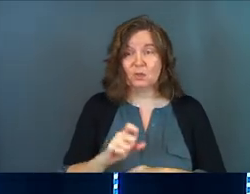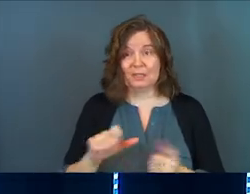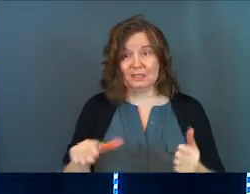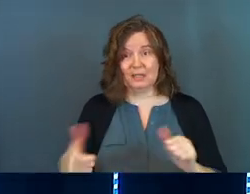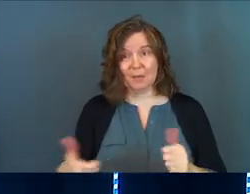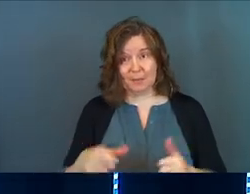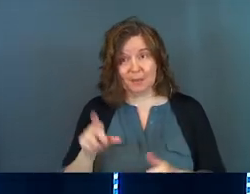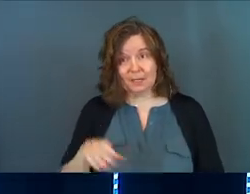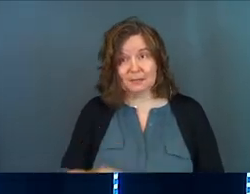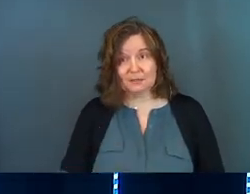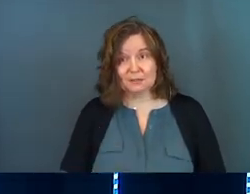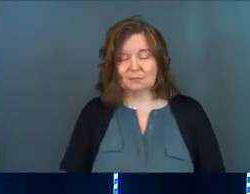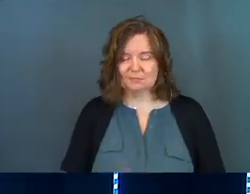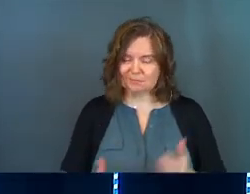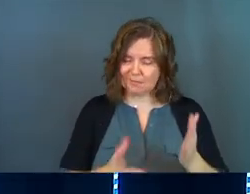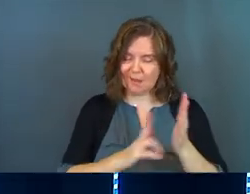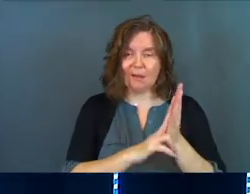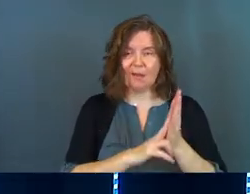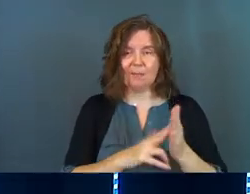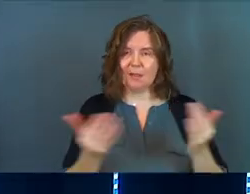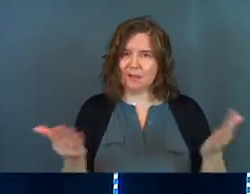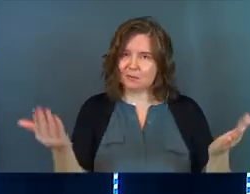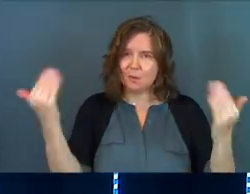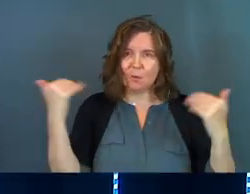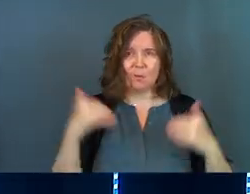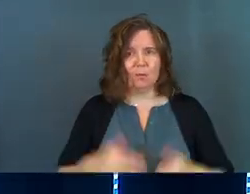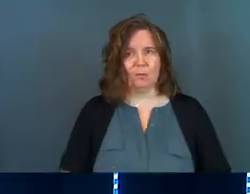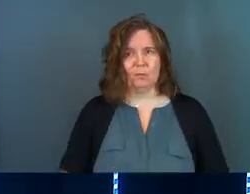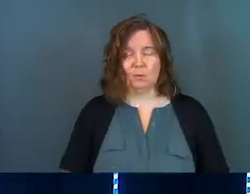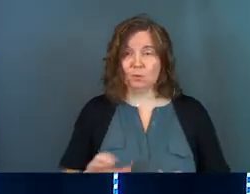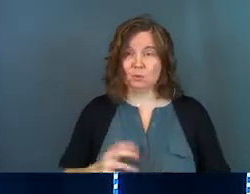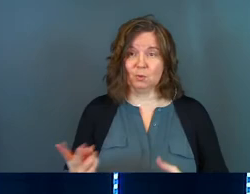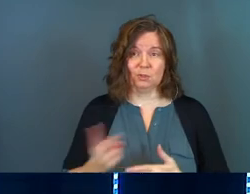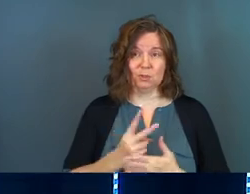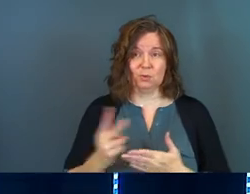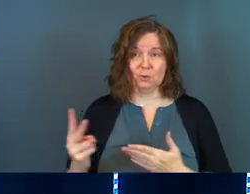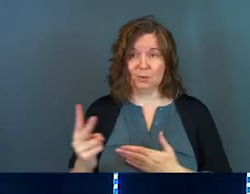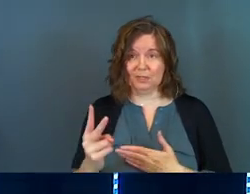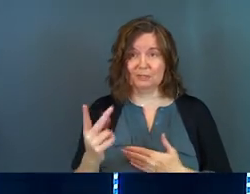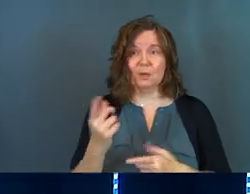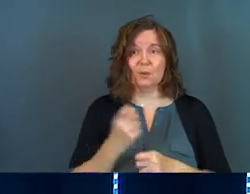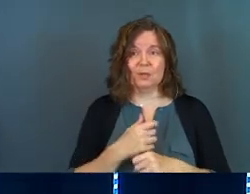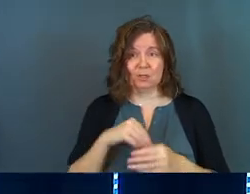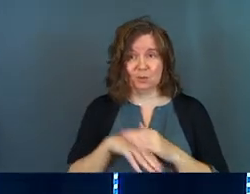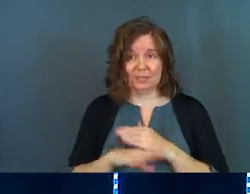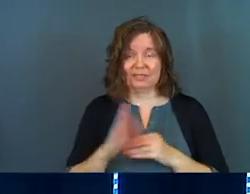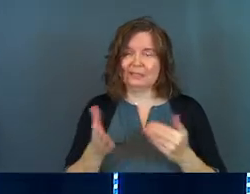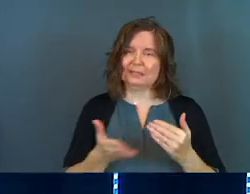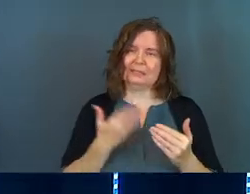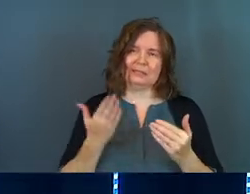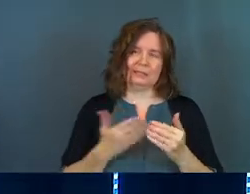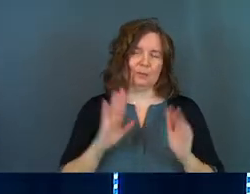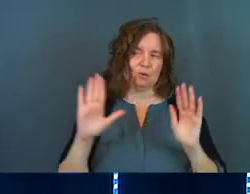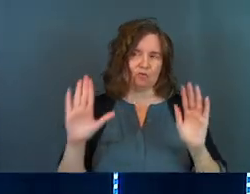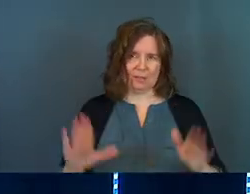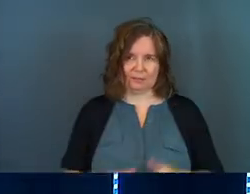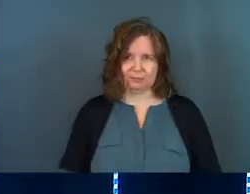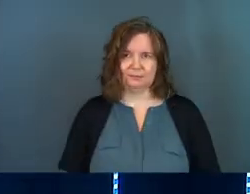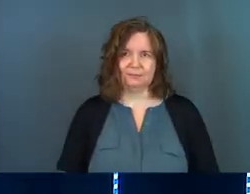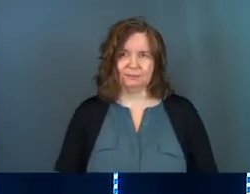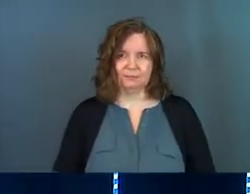need to get baptized. Sign up. Let's go. We'll do it in 2 weeks, and we'll get you in. Easy. It's going to be